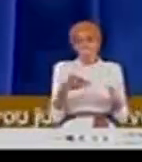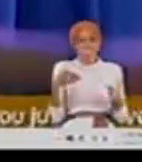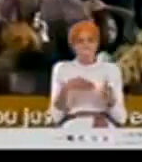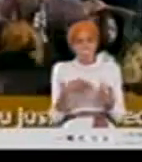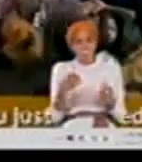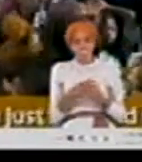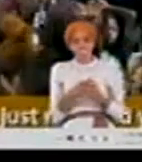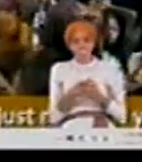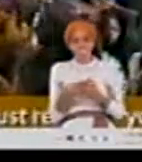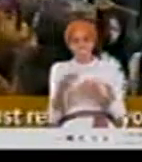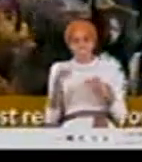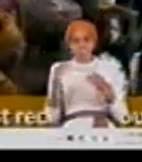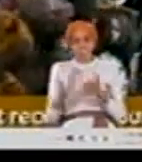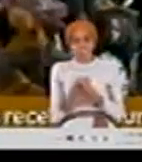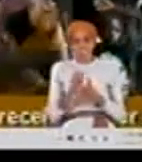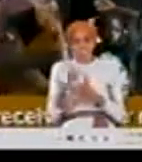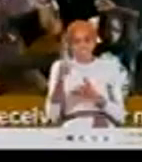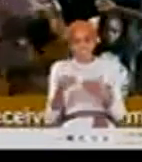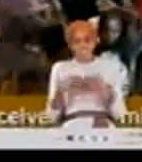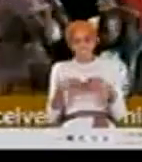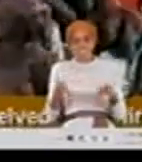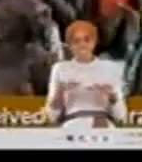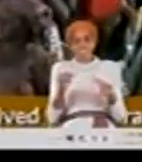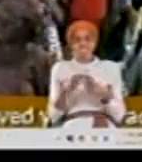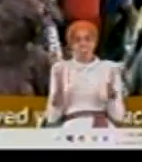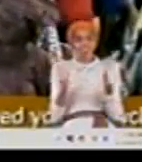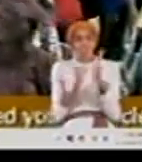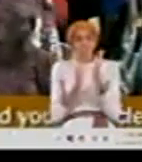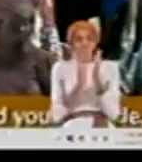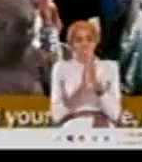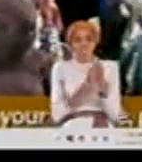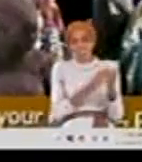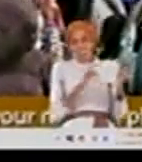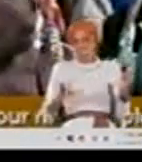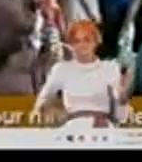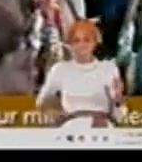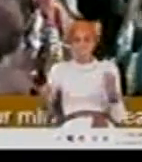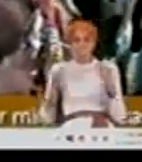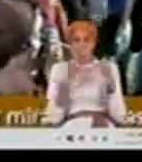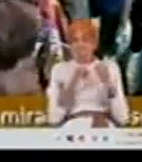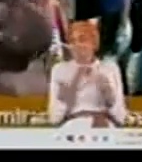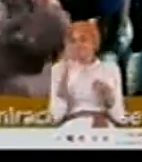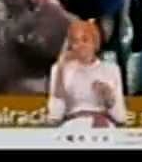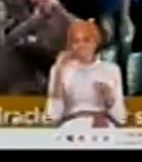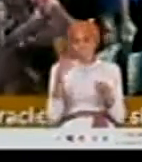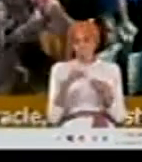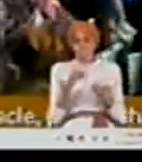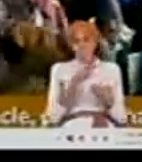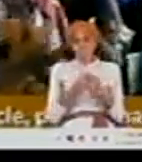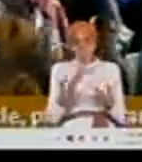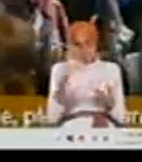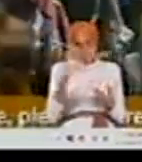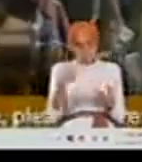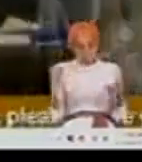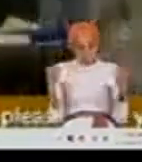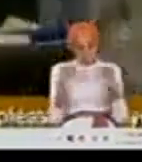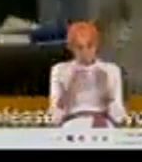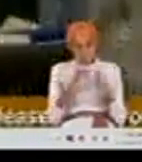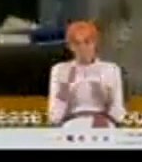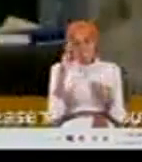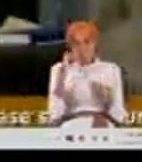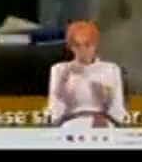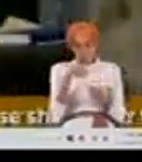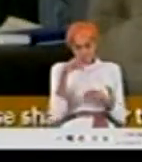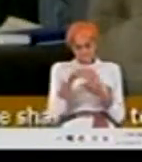is God praise the Lord the pain no more and your pain no more in Jesus